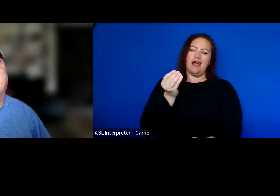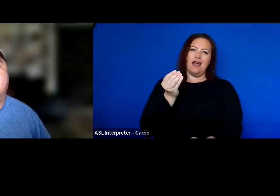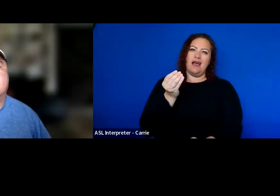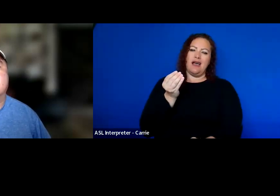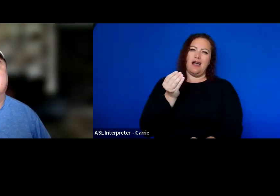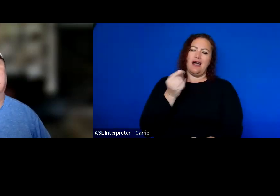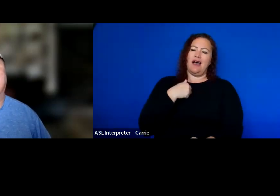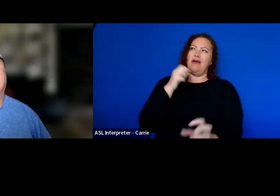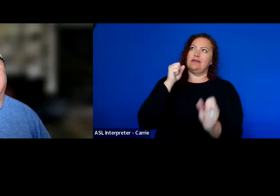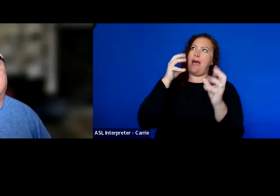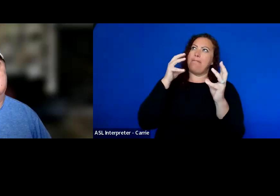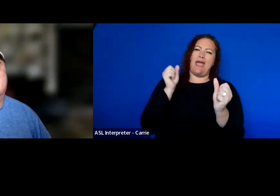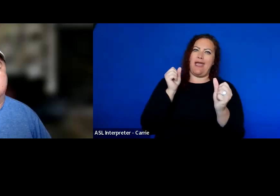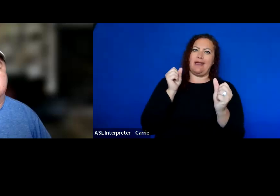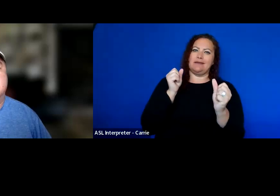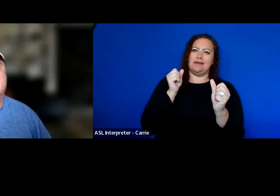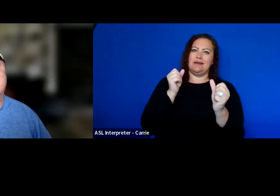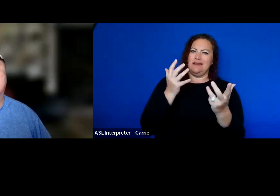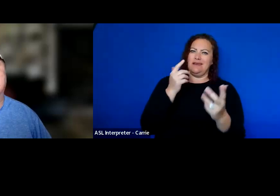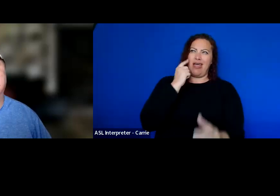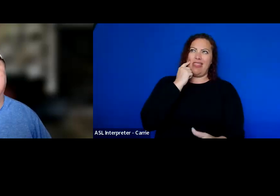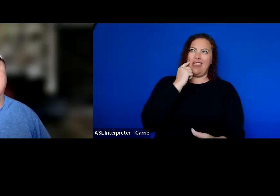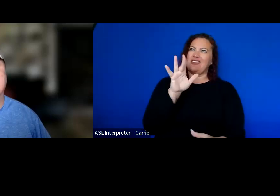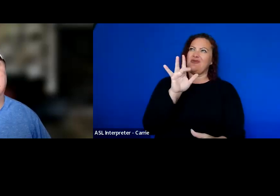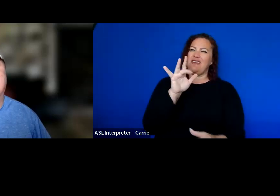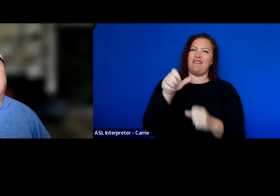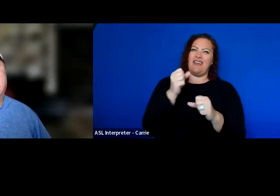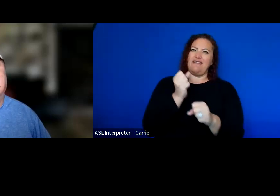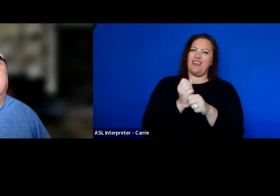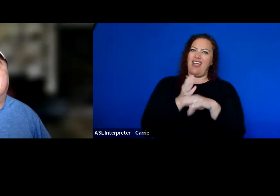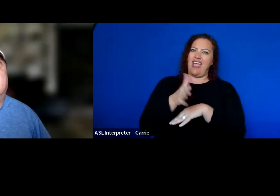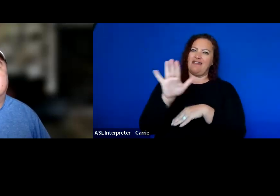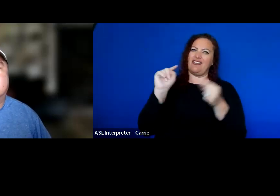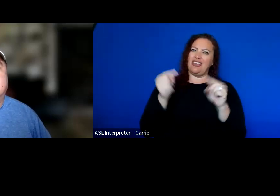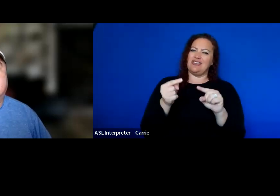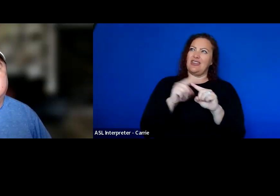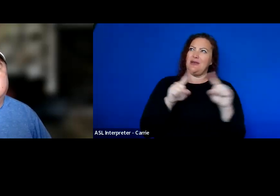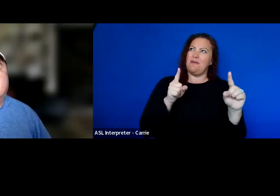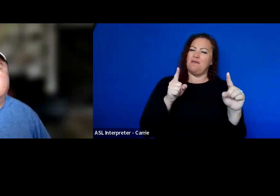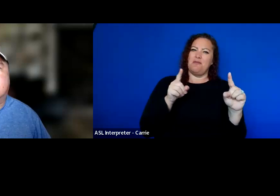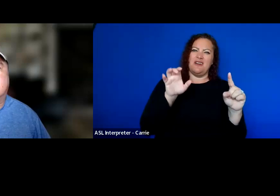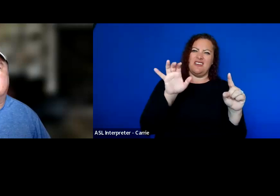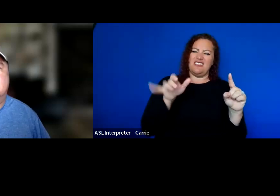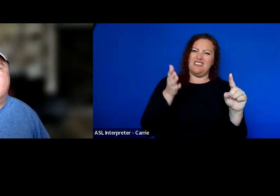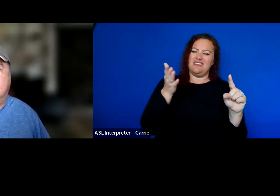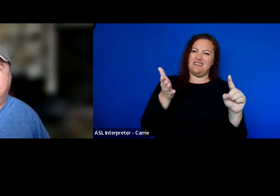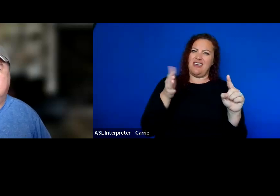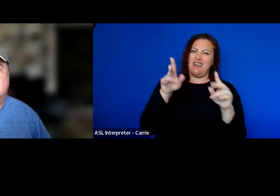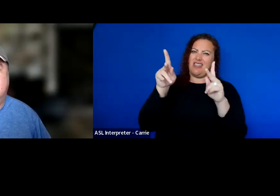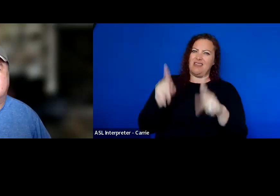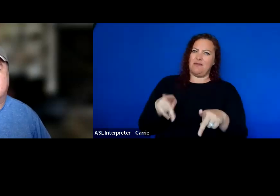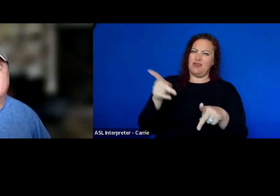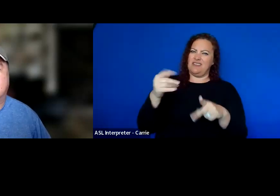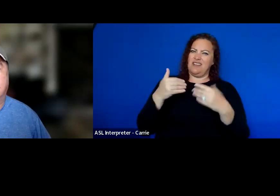just amazed that, first of all, he was 25-year injury post injury, but the fact that the person had a